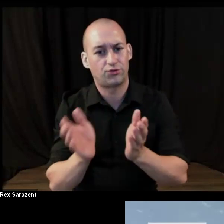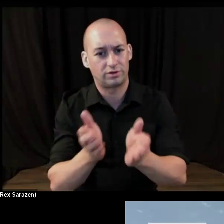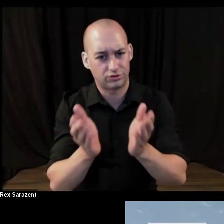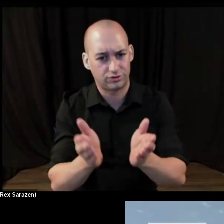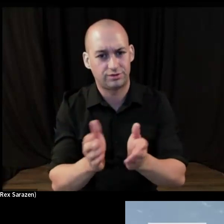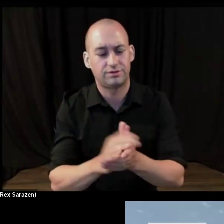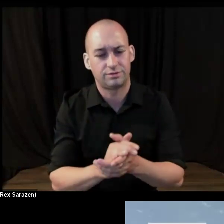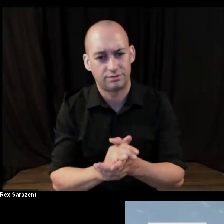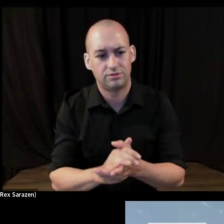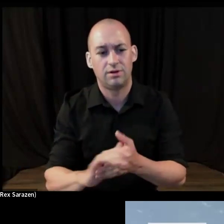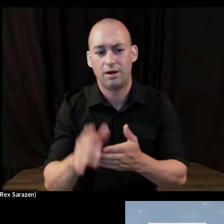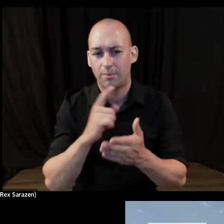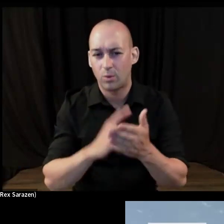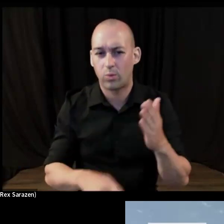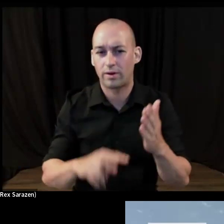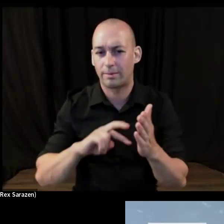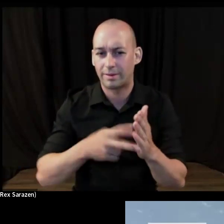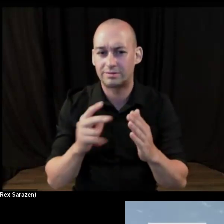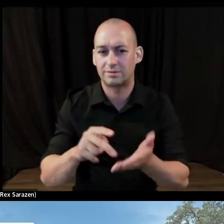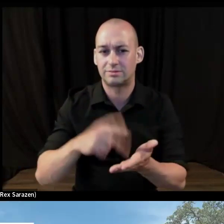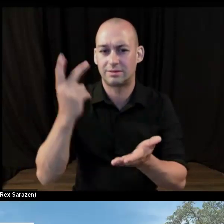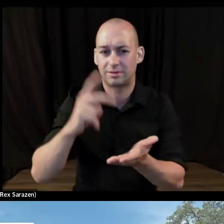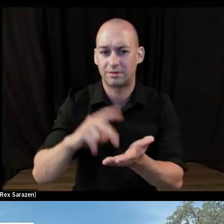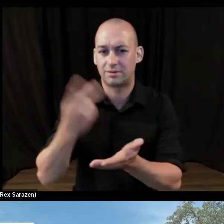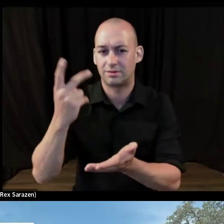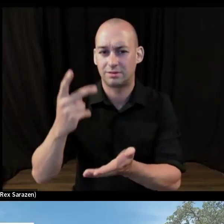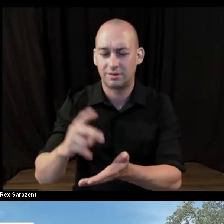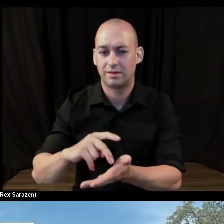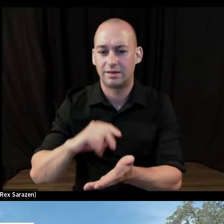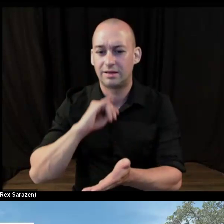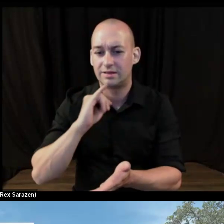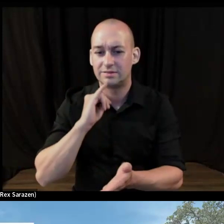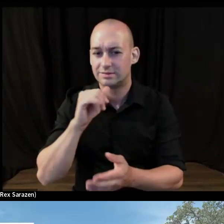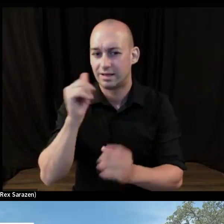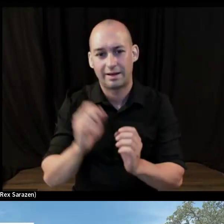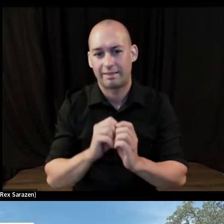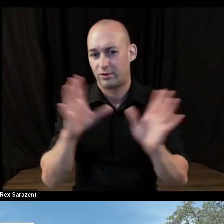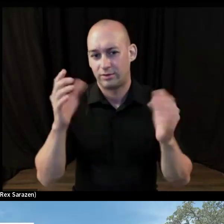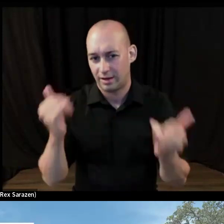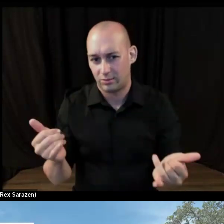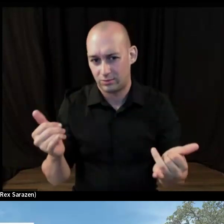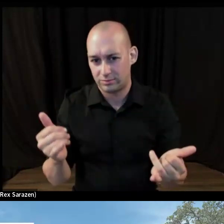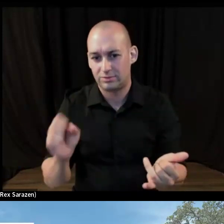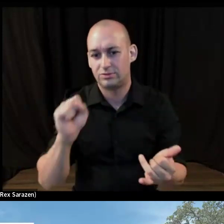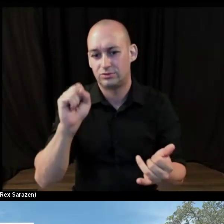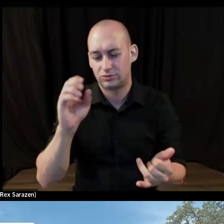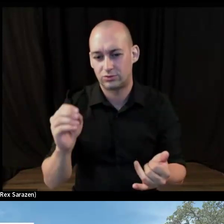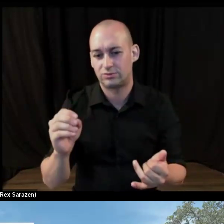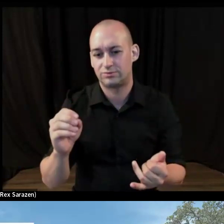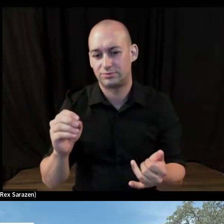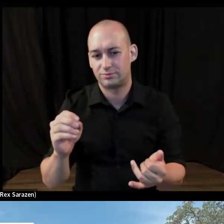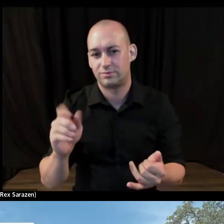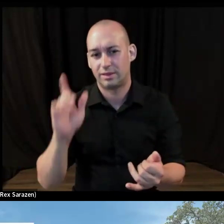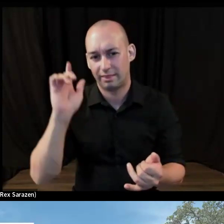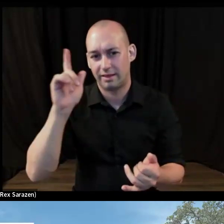what constitutes duplication is not clear right now. And so I think, later on in